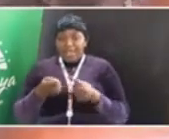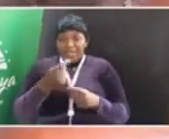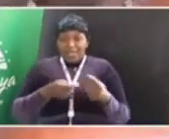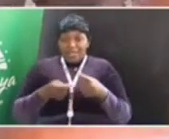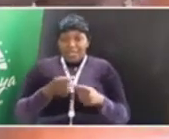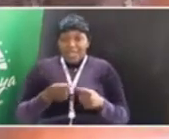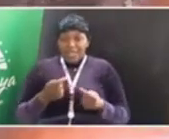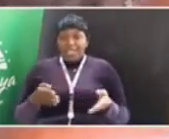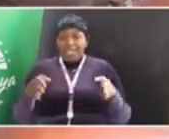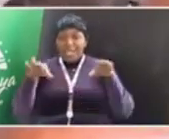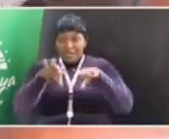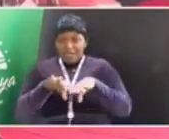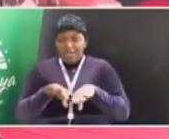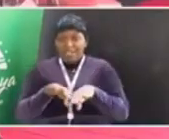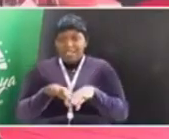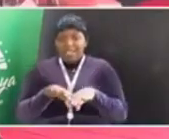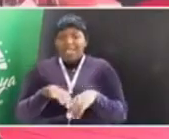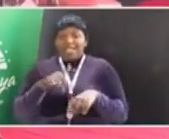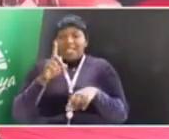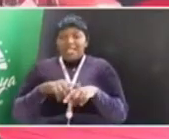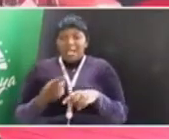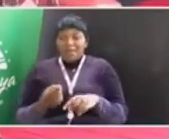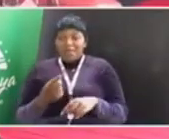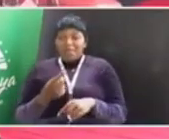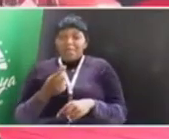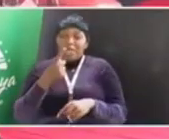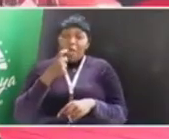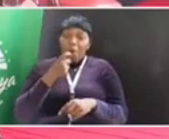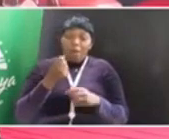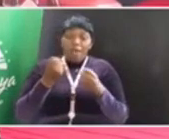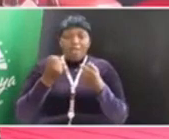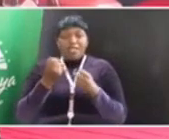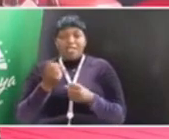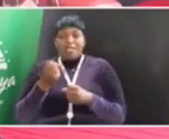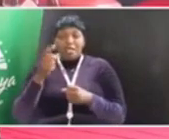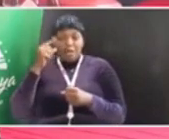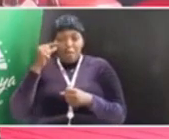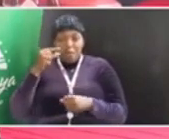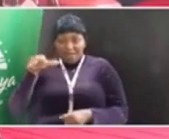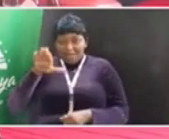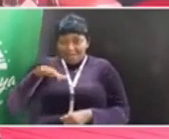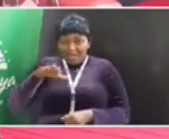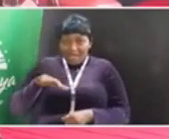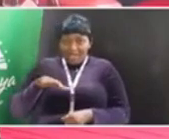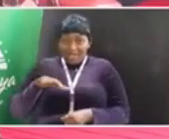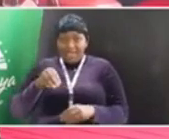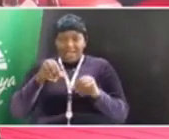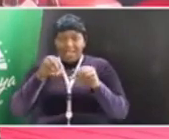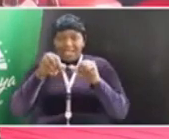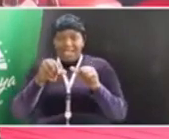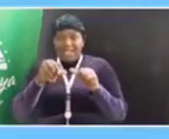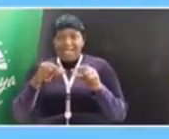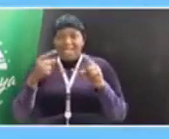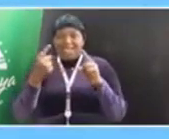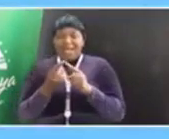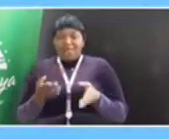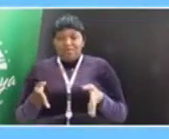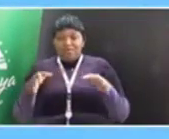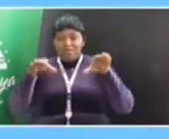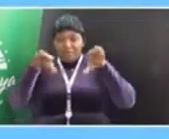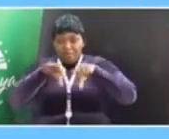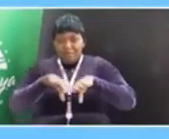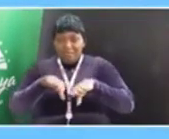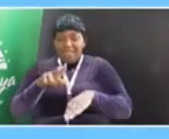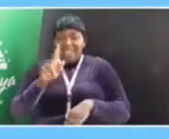Valley. From the pristine white sands of our coastline to the dramatic escarpments of the Rift Valley,